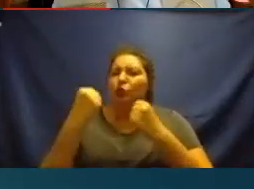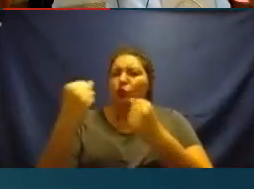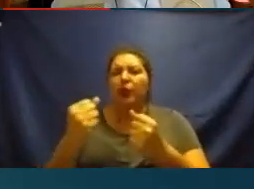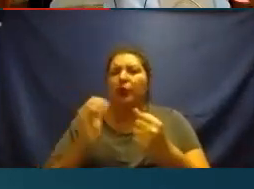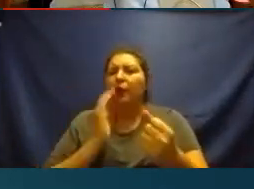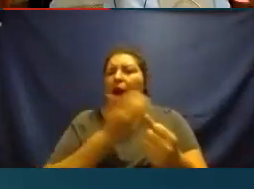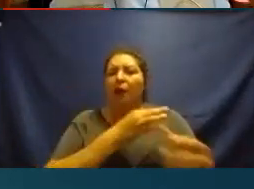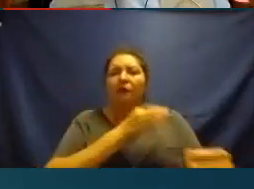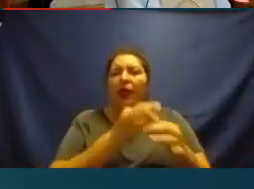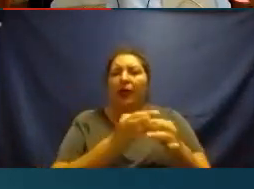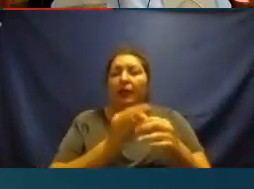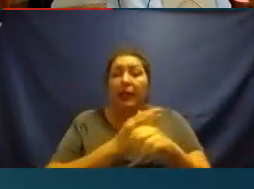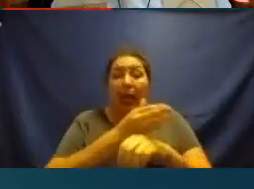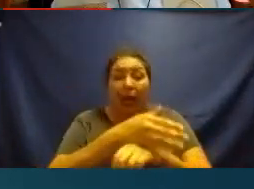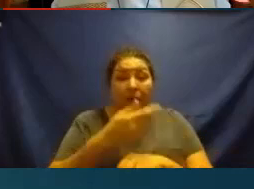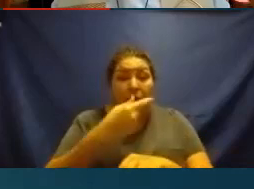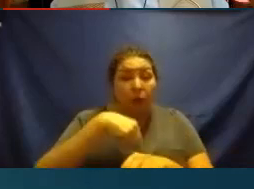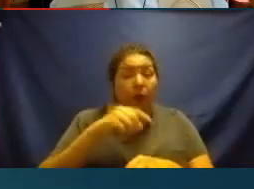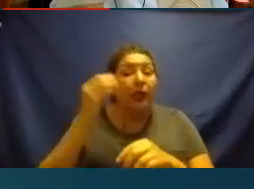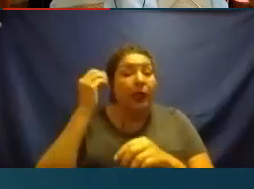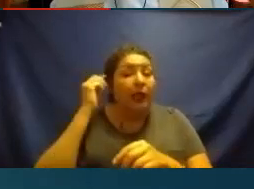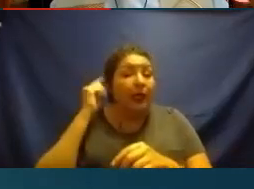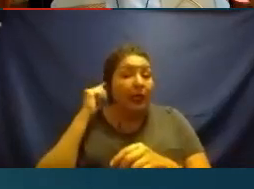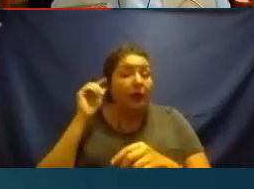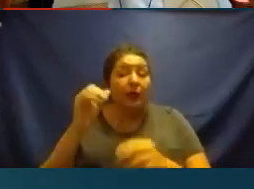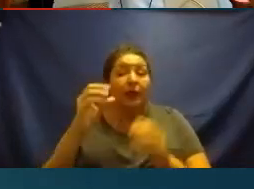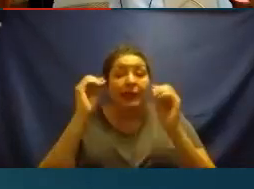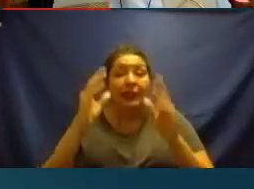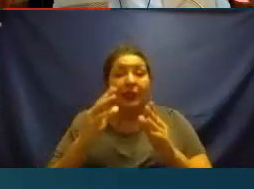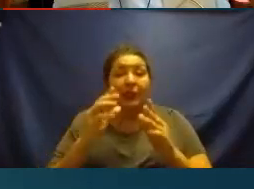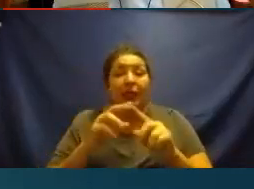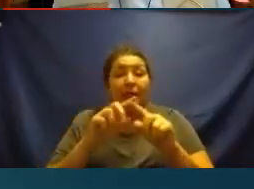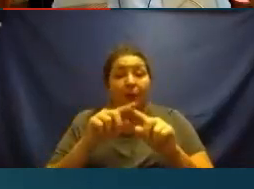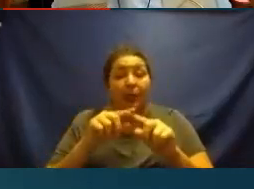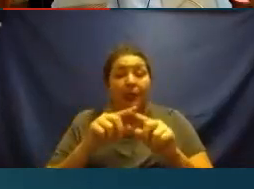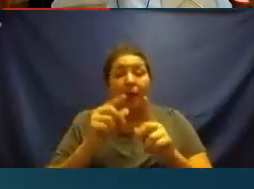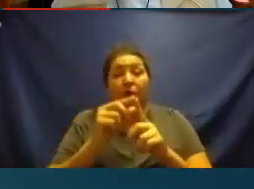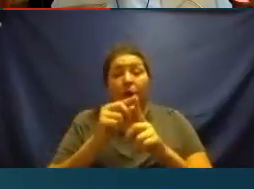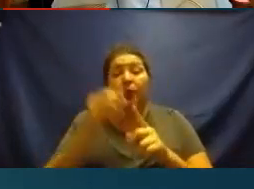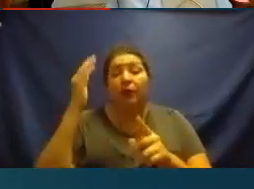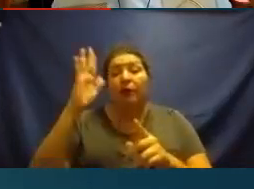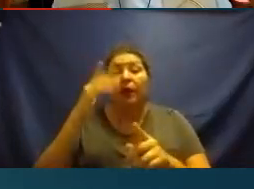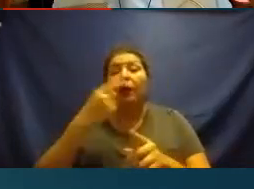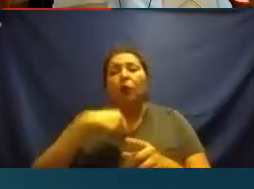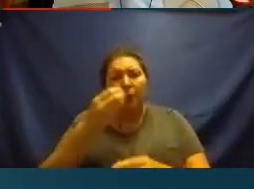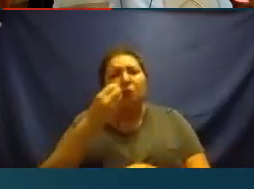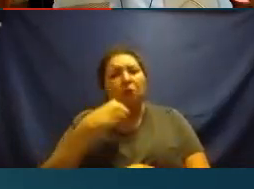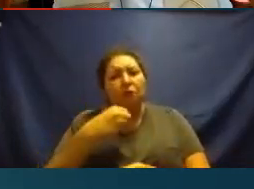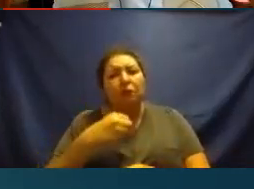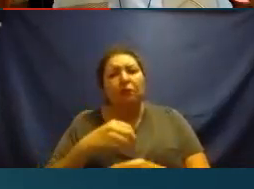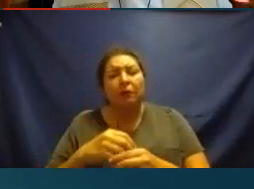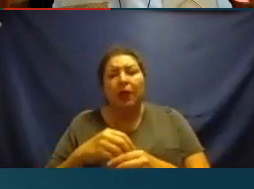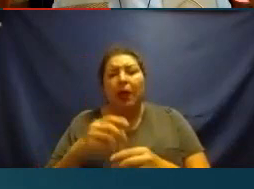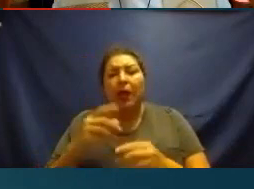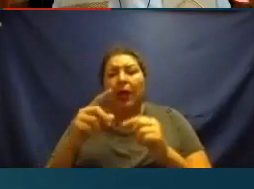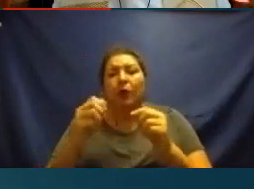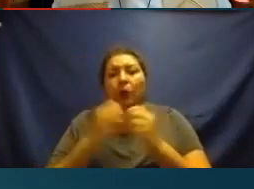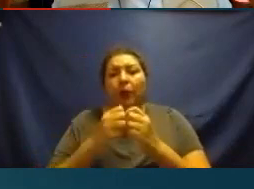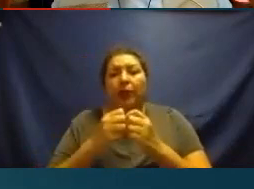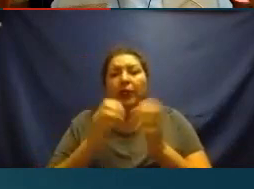Then after we hear the teaching that is based on the word of God, we have a meal. And with Jesus, he feeds